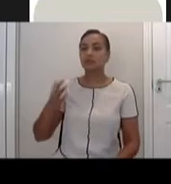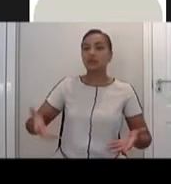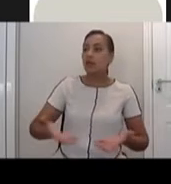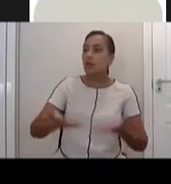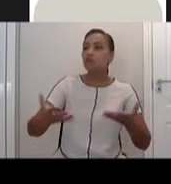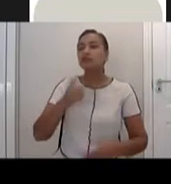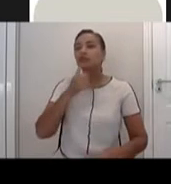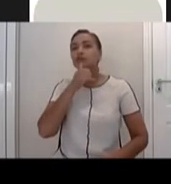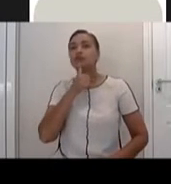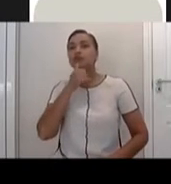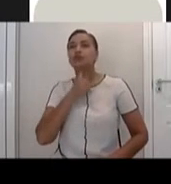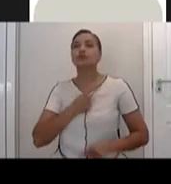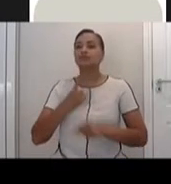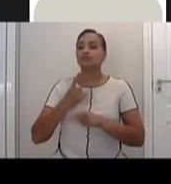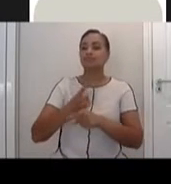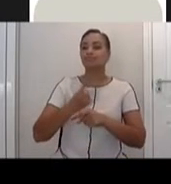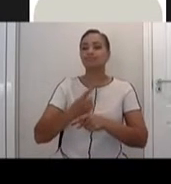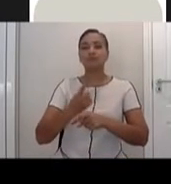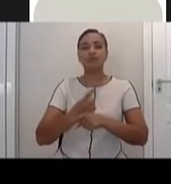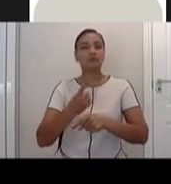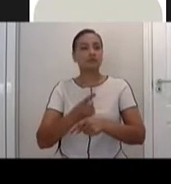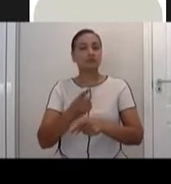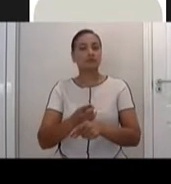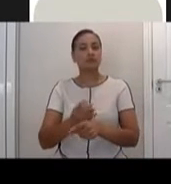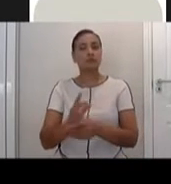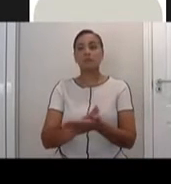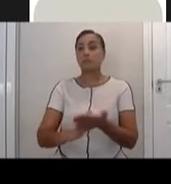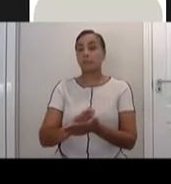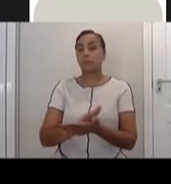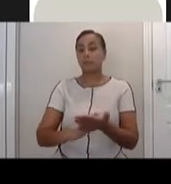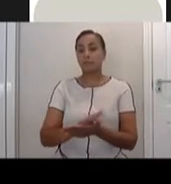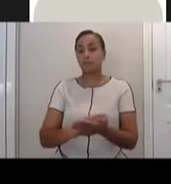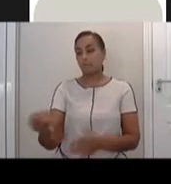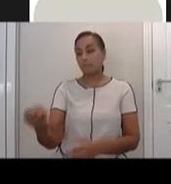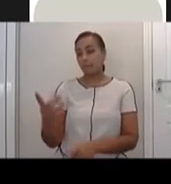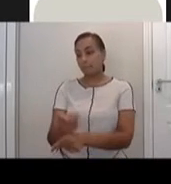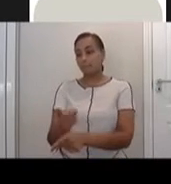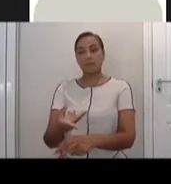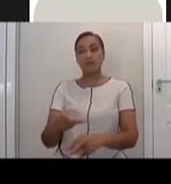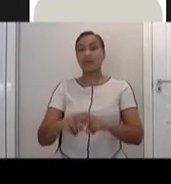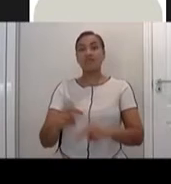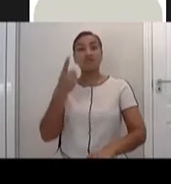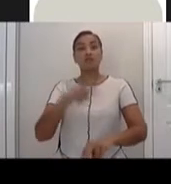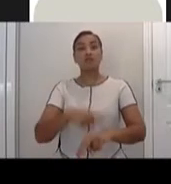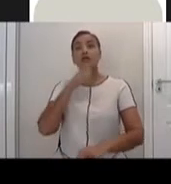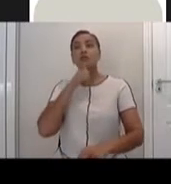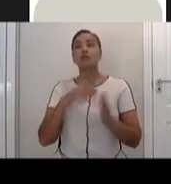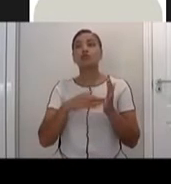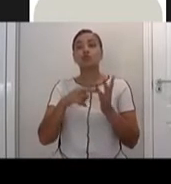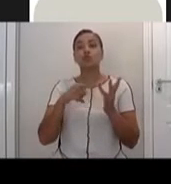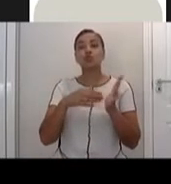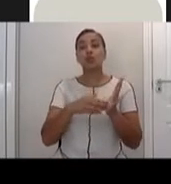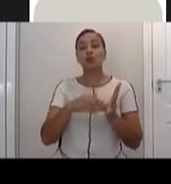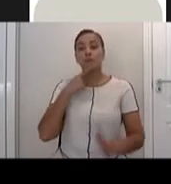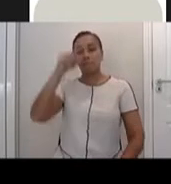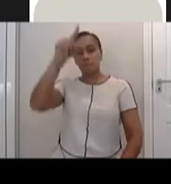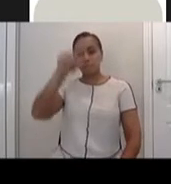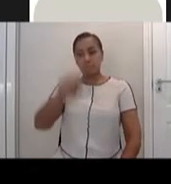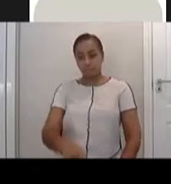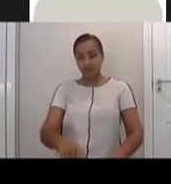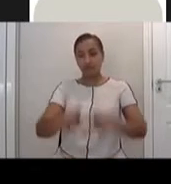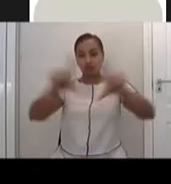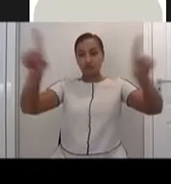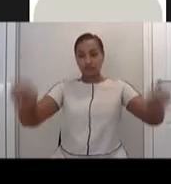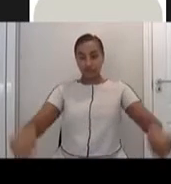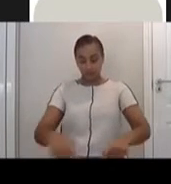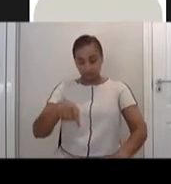call a chat facility. So again, just to help you, if you've not used Zoom before, if you go to the bottom of your screen, you will